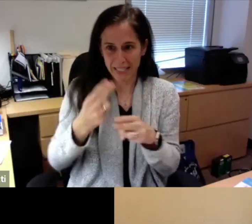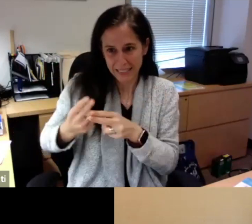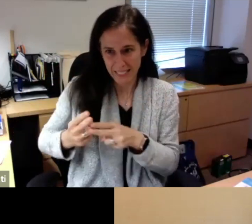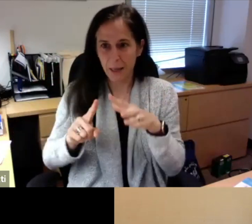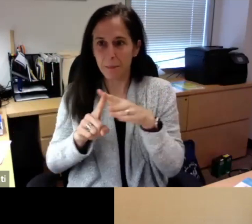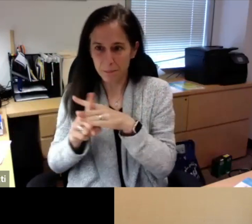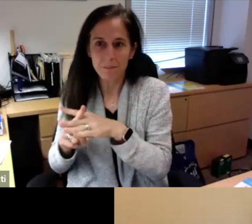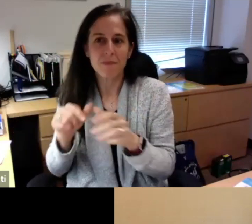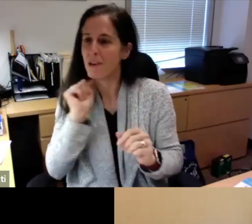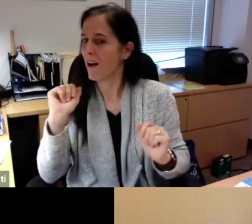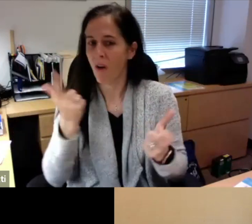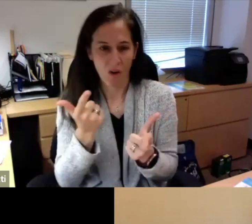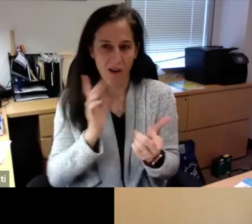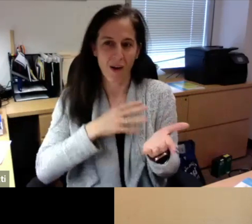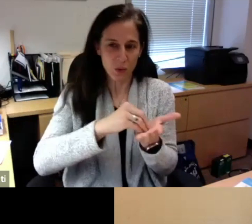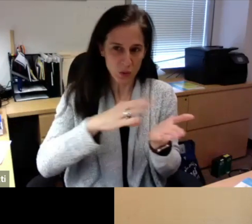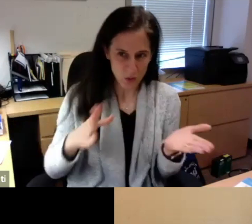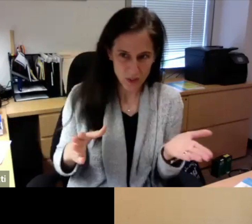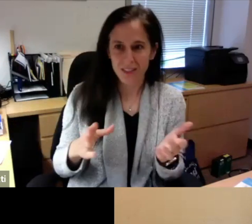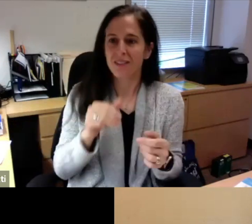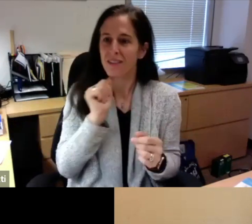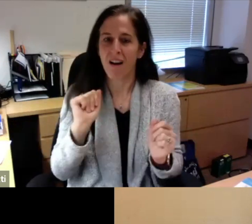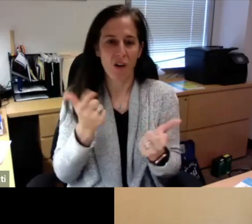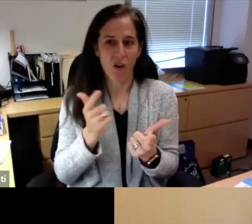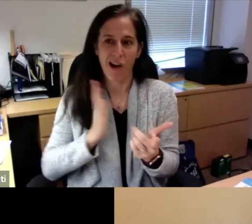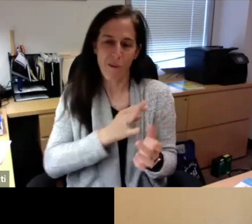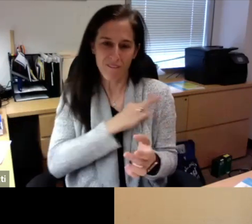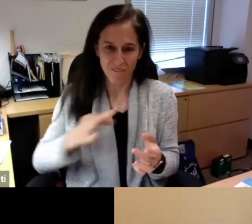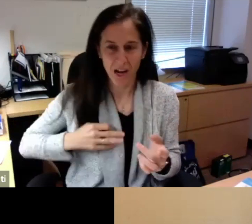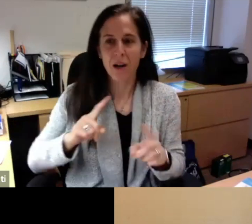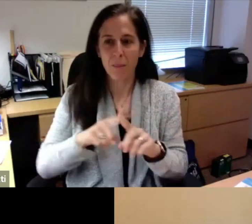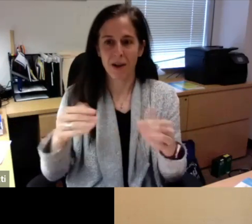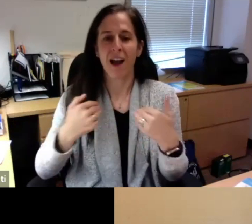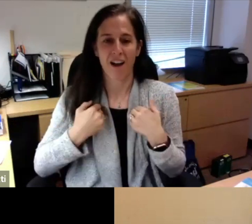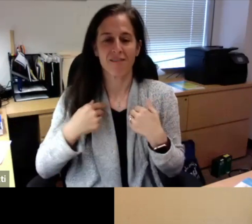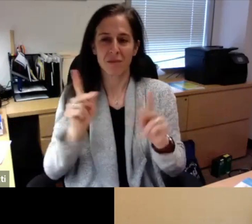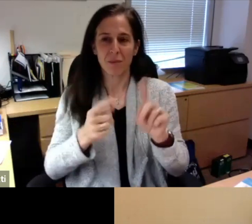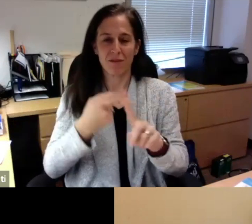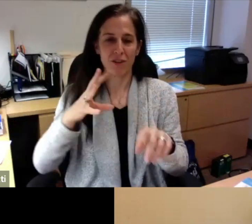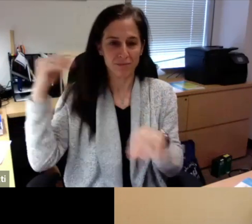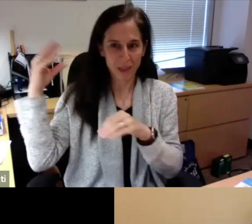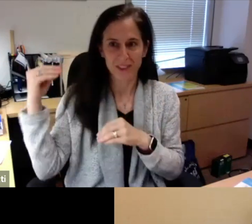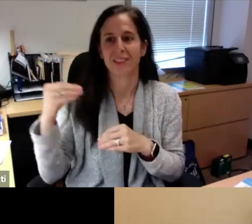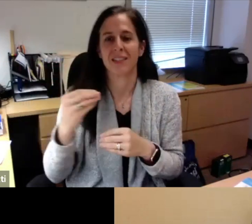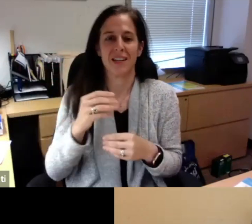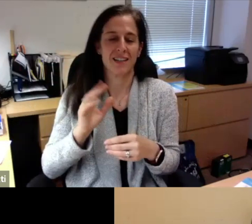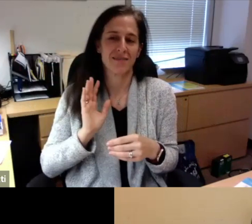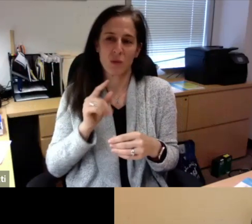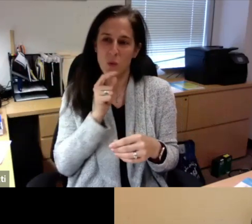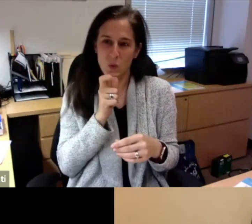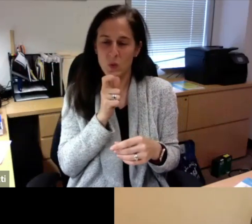saw so many people here, and unfortunately, not all of our students, not all of our faculty, but we even saw people from other